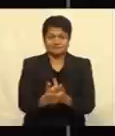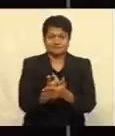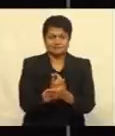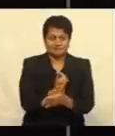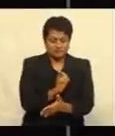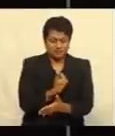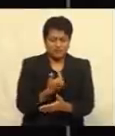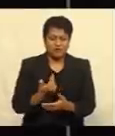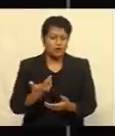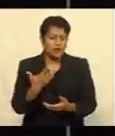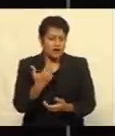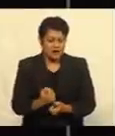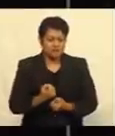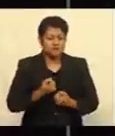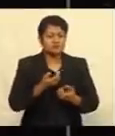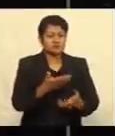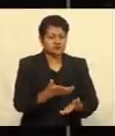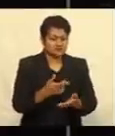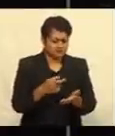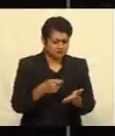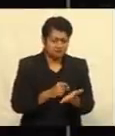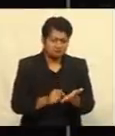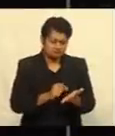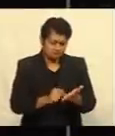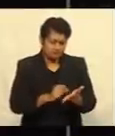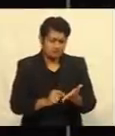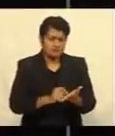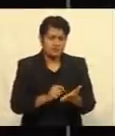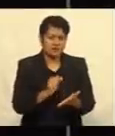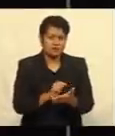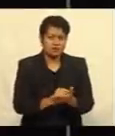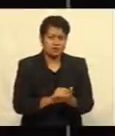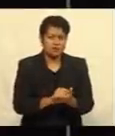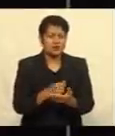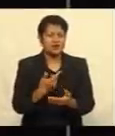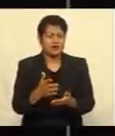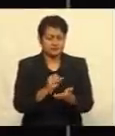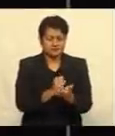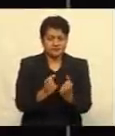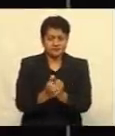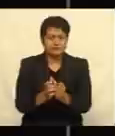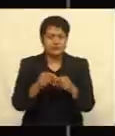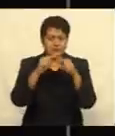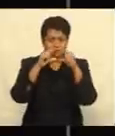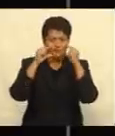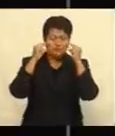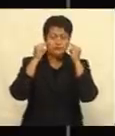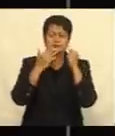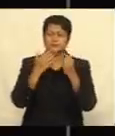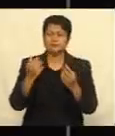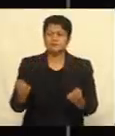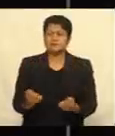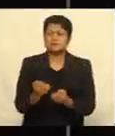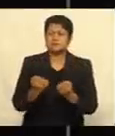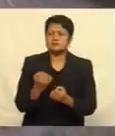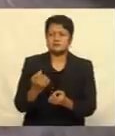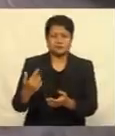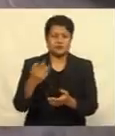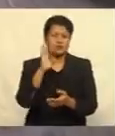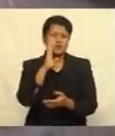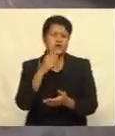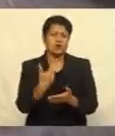in their details and sanitize before carrying out their shopping, with face masks encouraged. Christiana Uluwai reports.